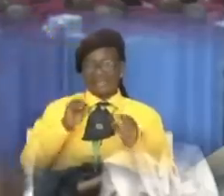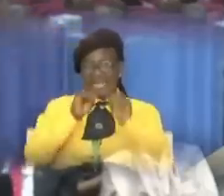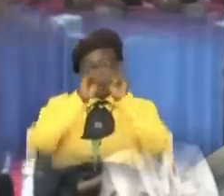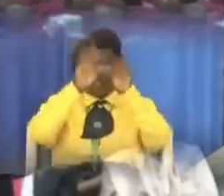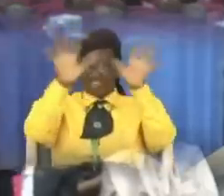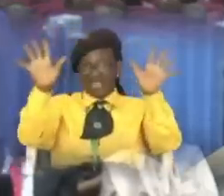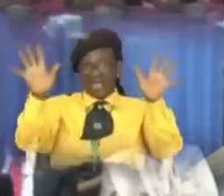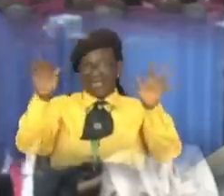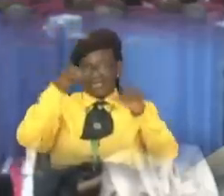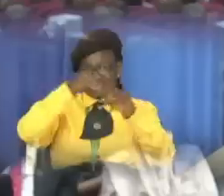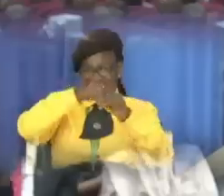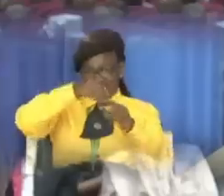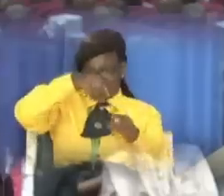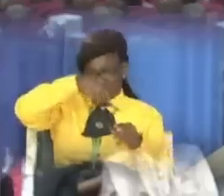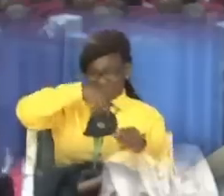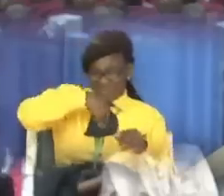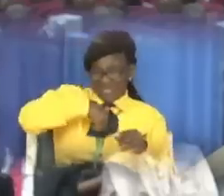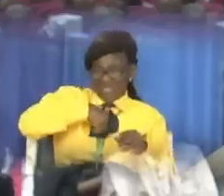Let it shine into me.